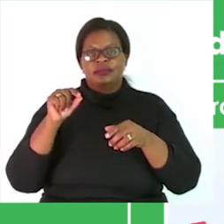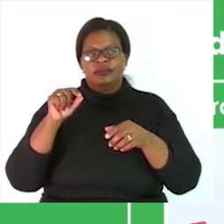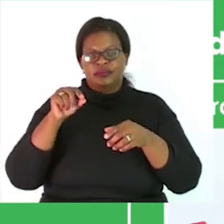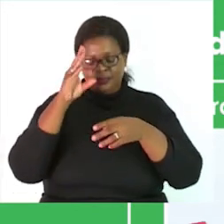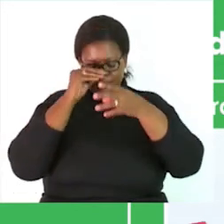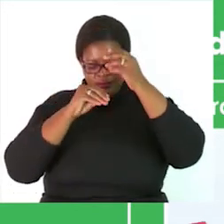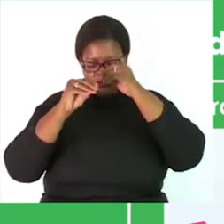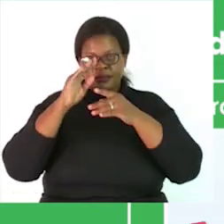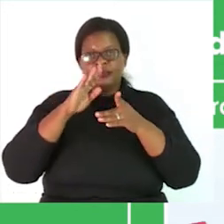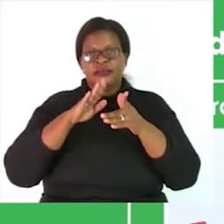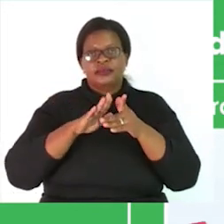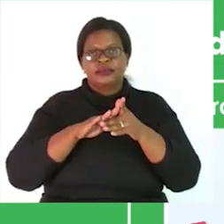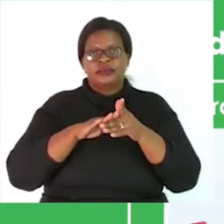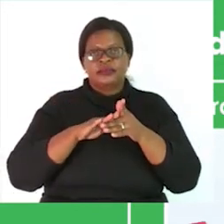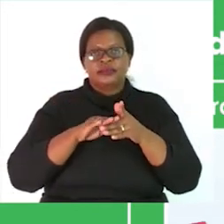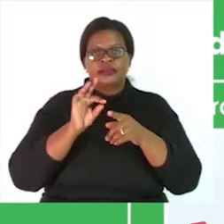lesson is